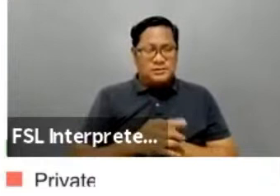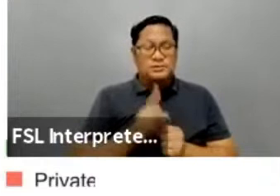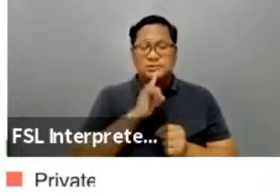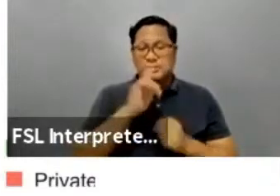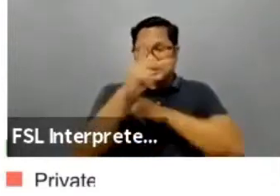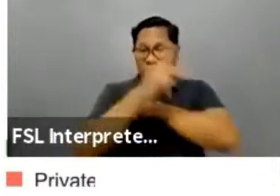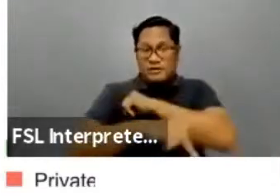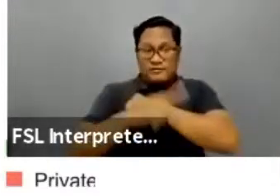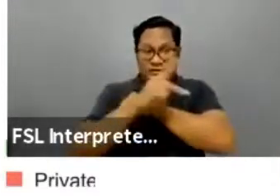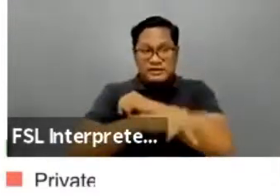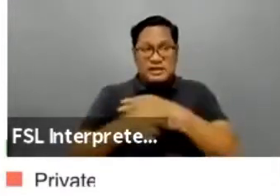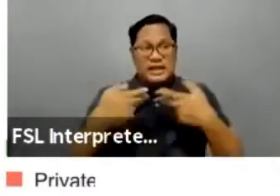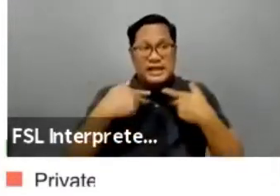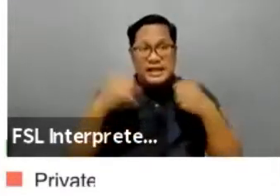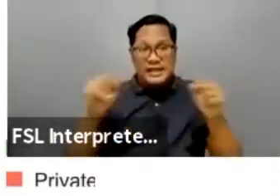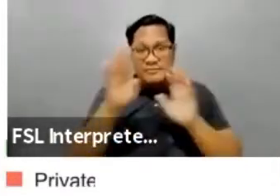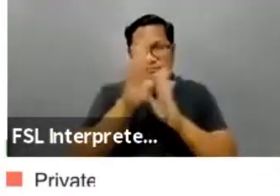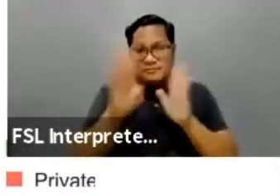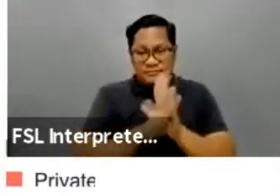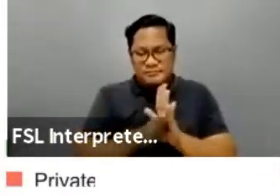provincial health board